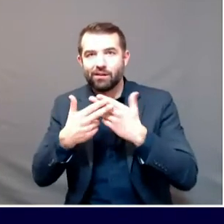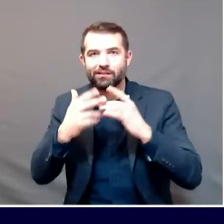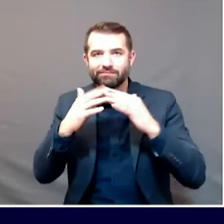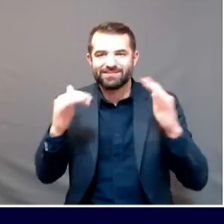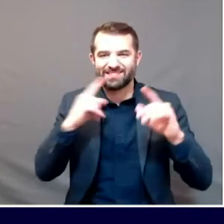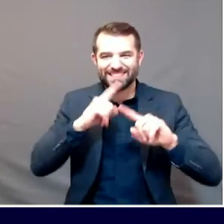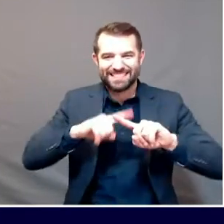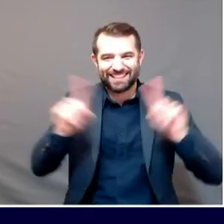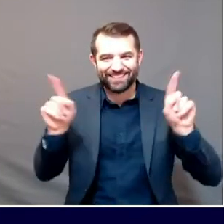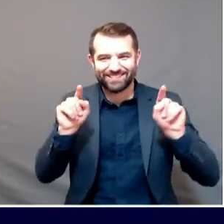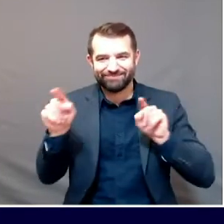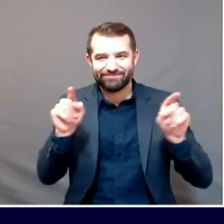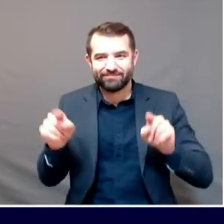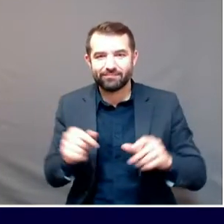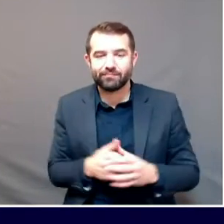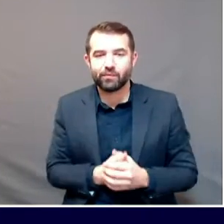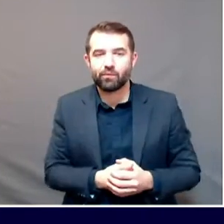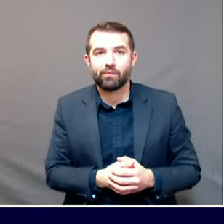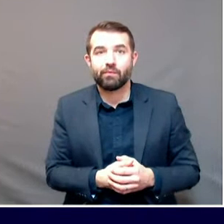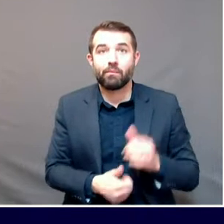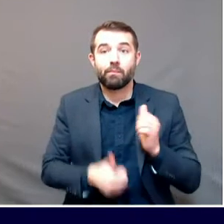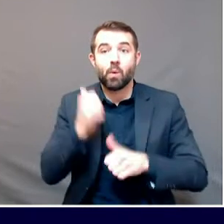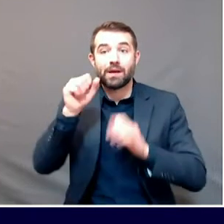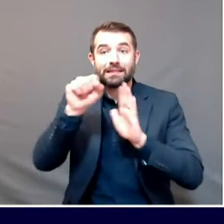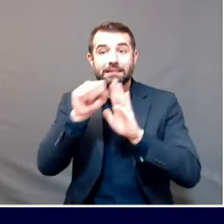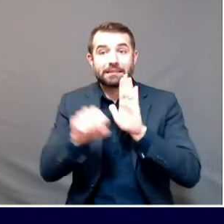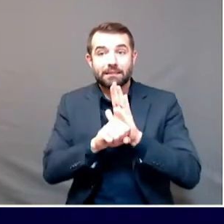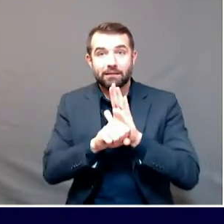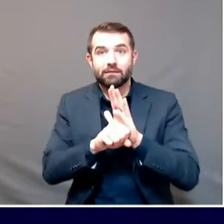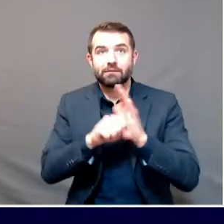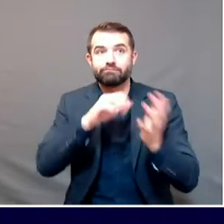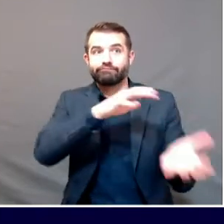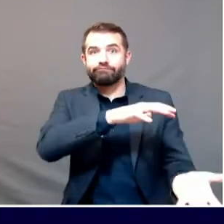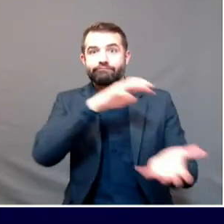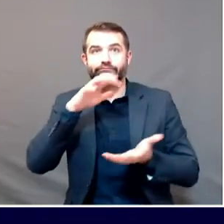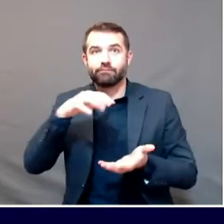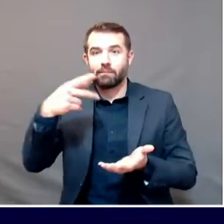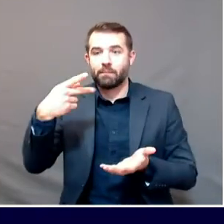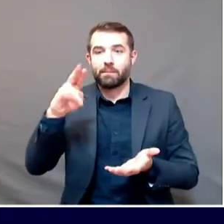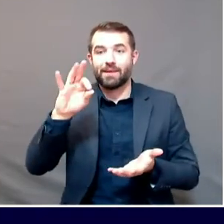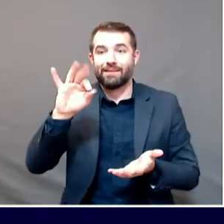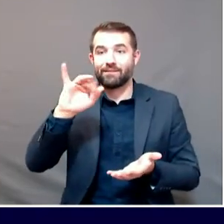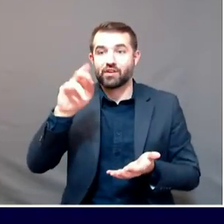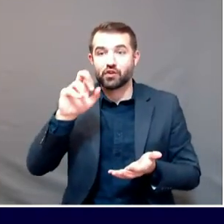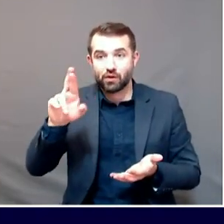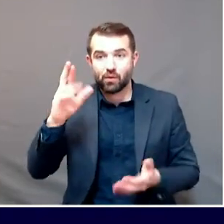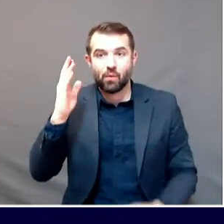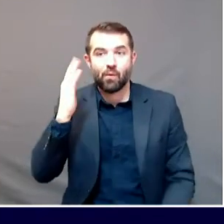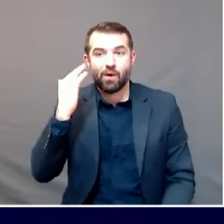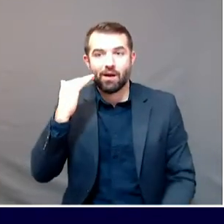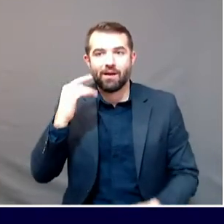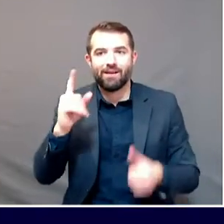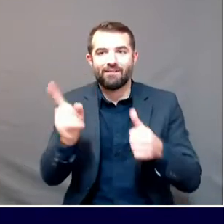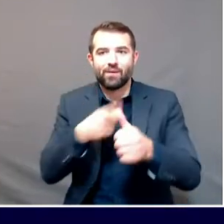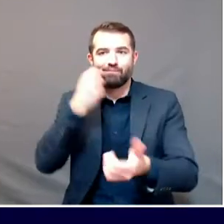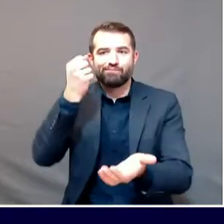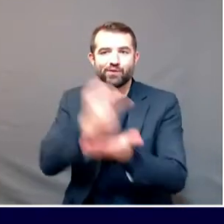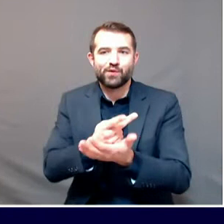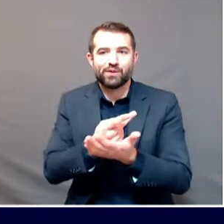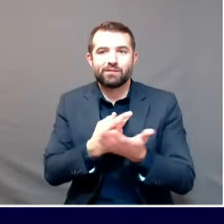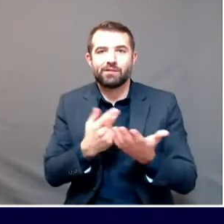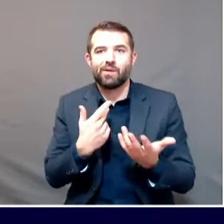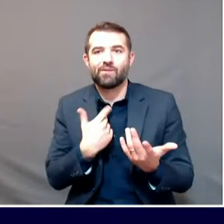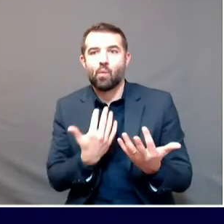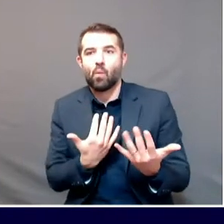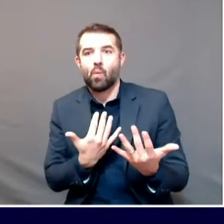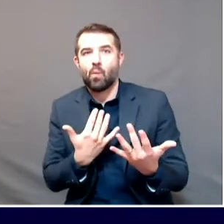Pfizer vaccine because that was the first one we got. We didn't want to put a bet on Moderna getting approved or not getting approved and having